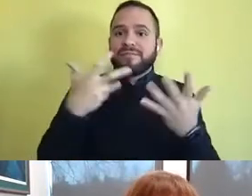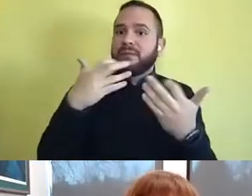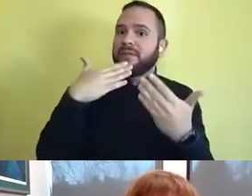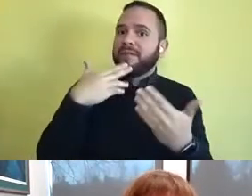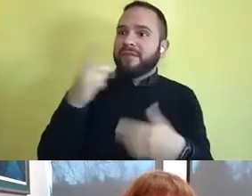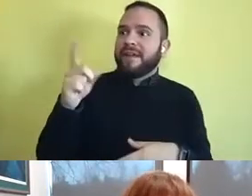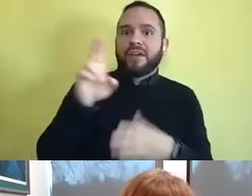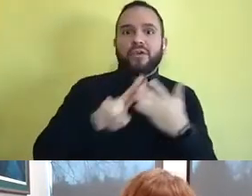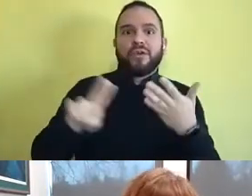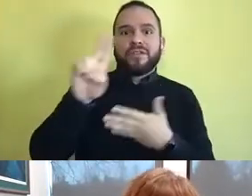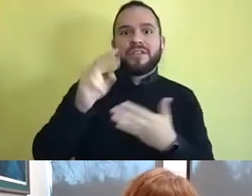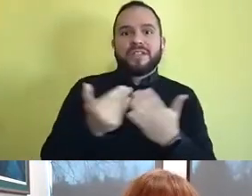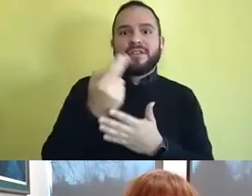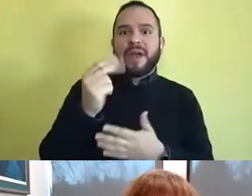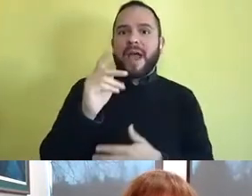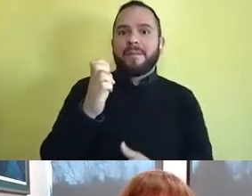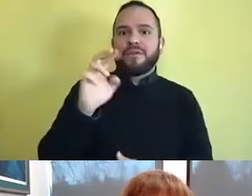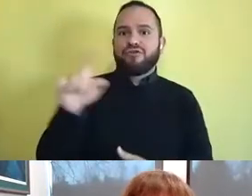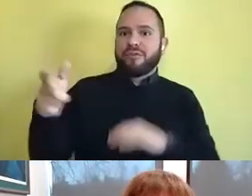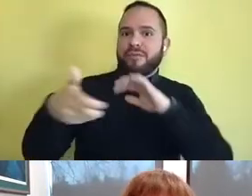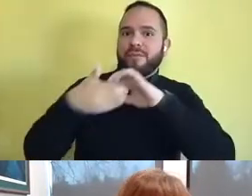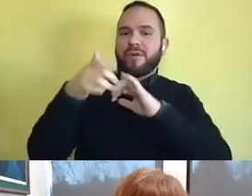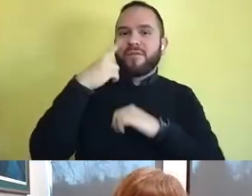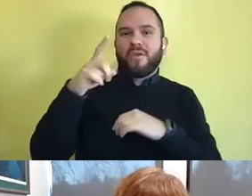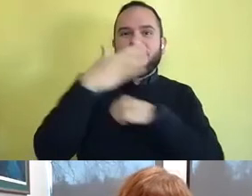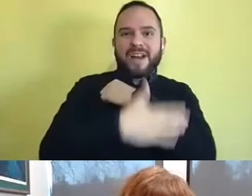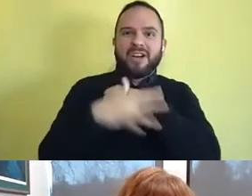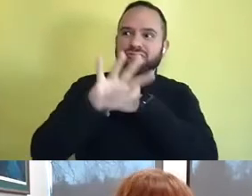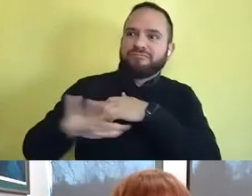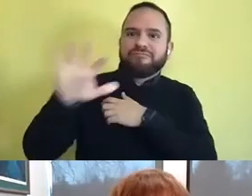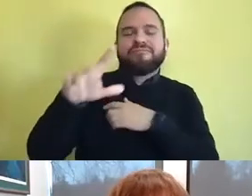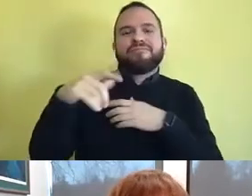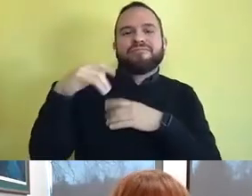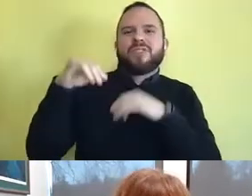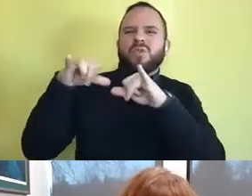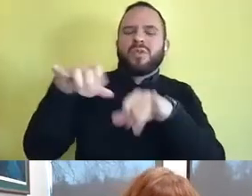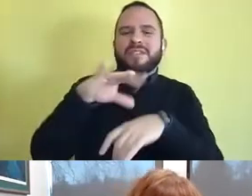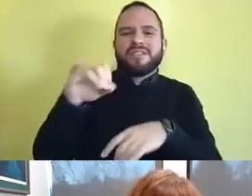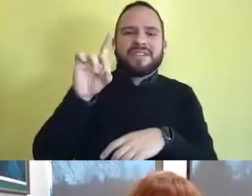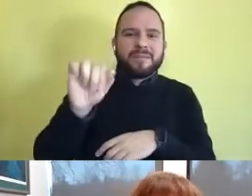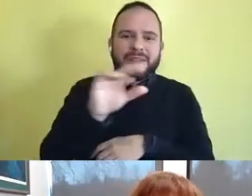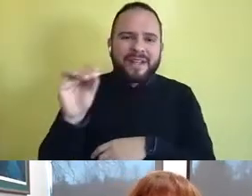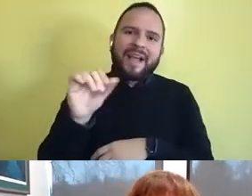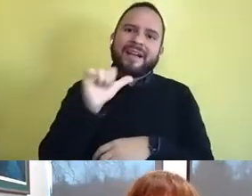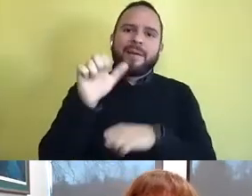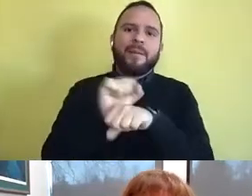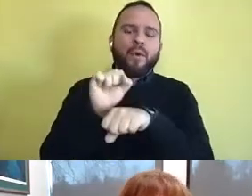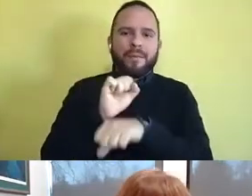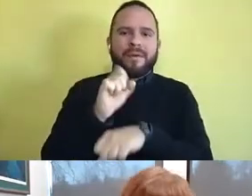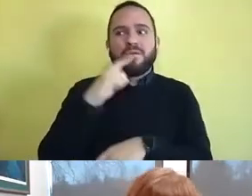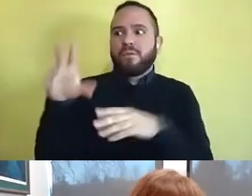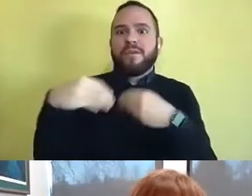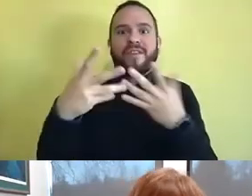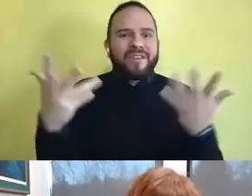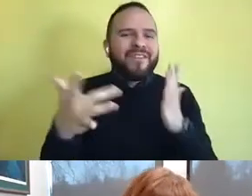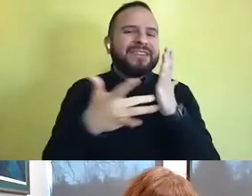Hampshire, our partners in the production of National Trends in Disability Employment Monthly Jobs Report, for providing our technical